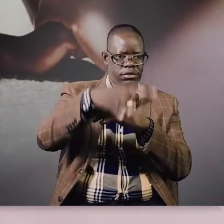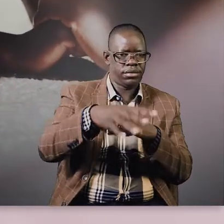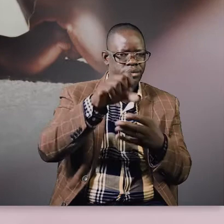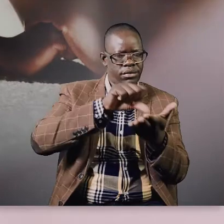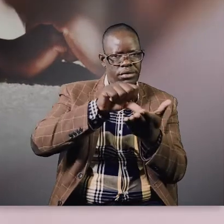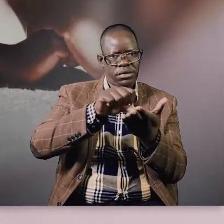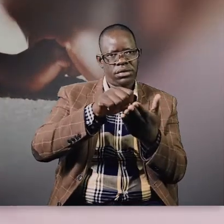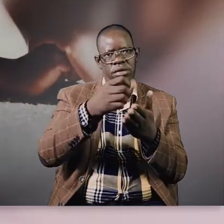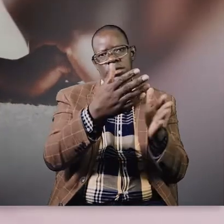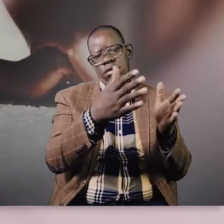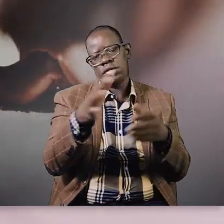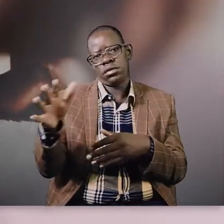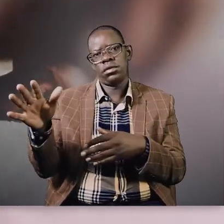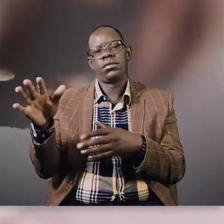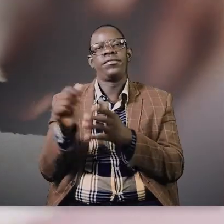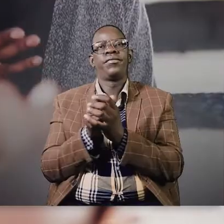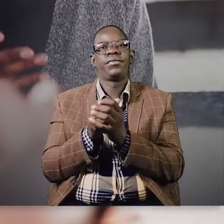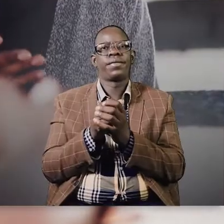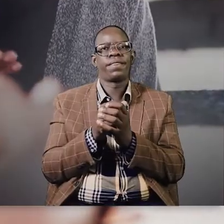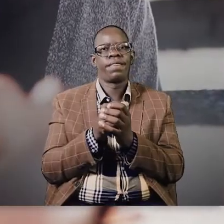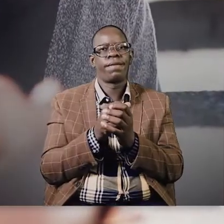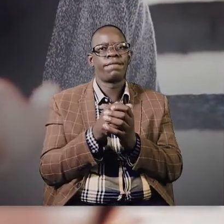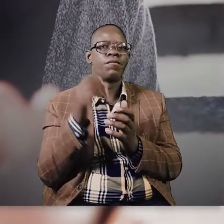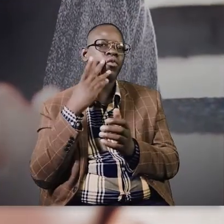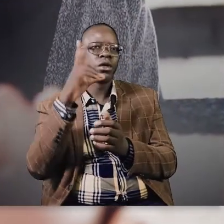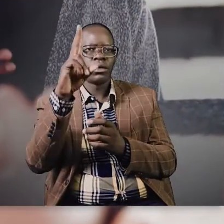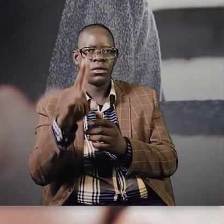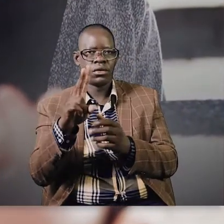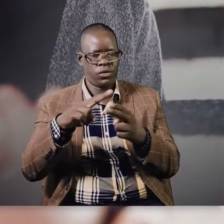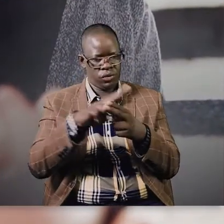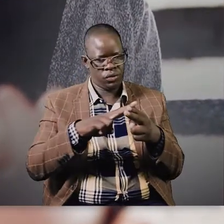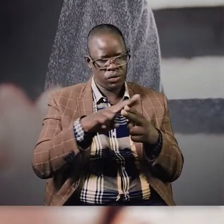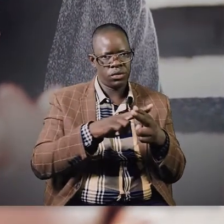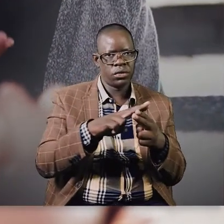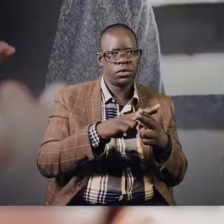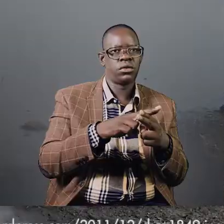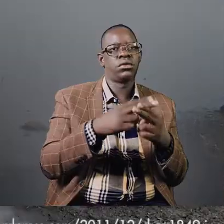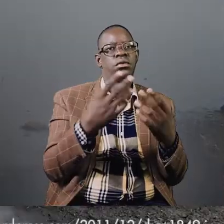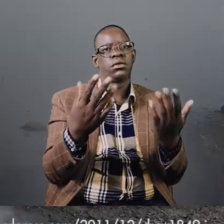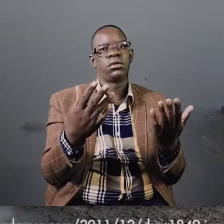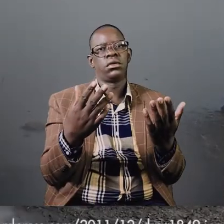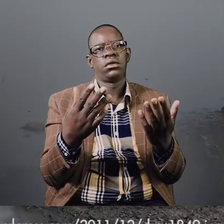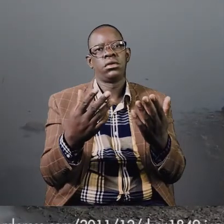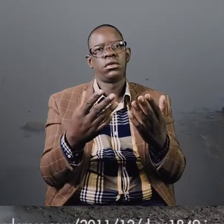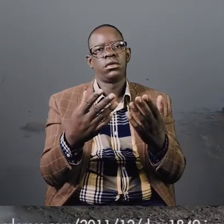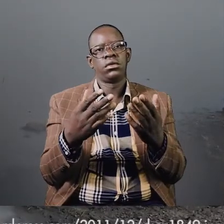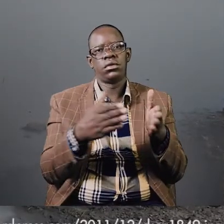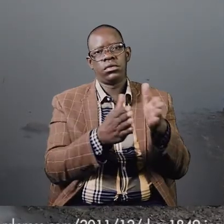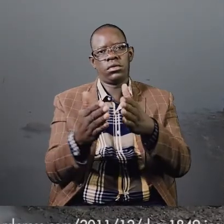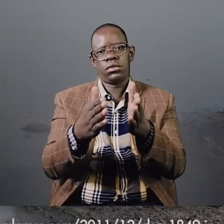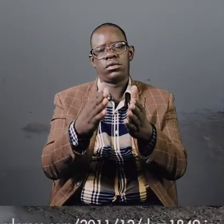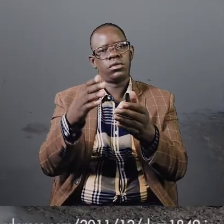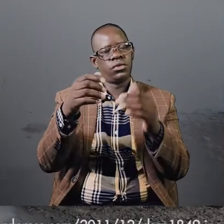ocean. Yes, freshwater pollution happens when people misuse rivers or oceanas. It can happen when they use